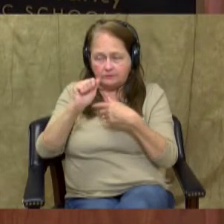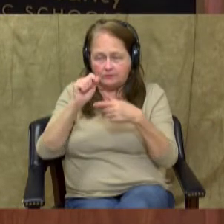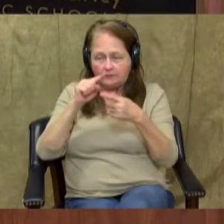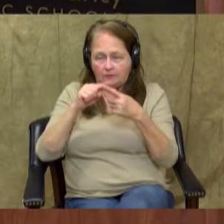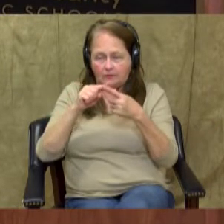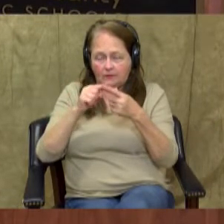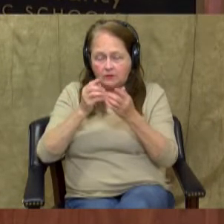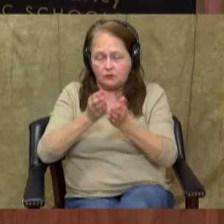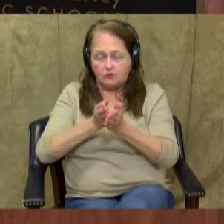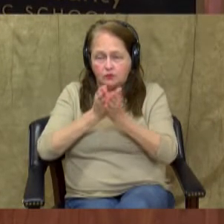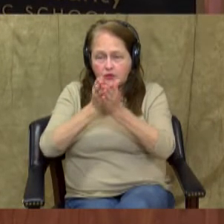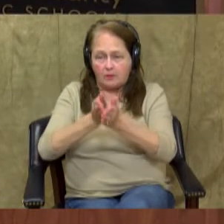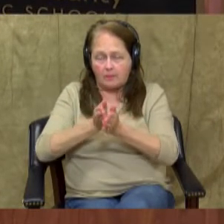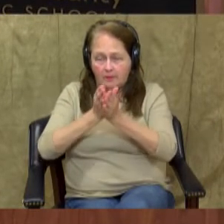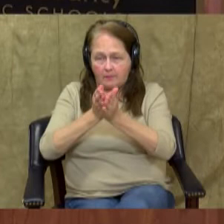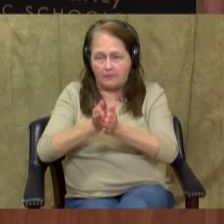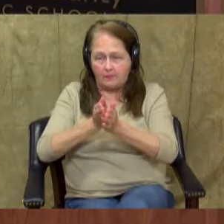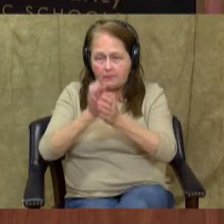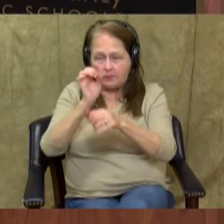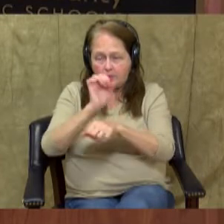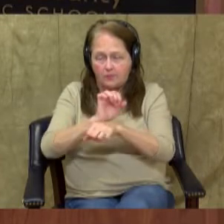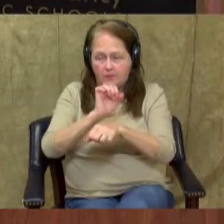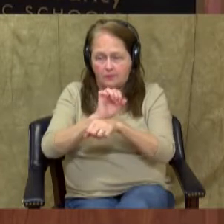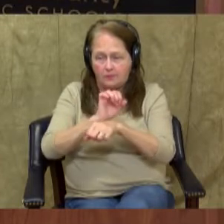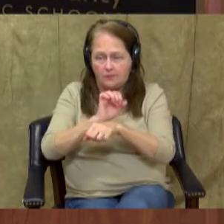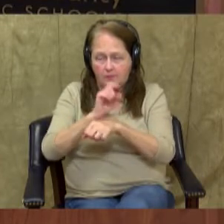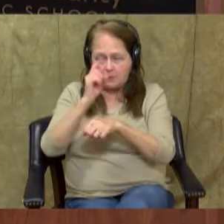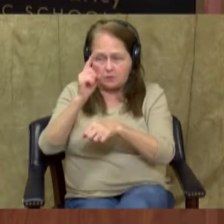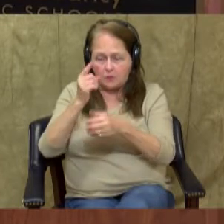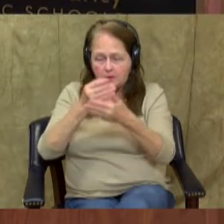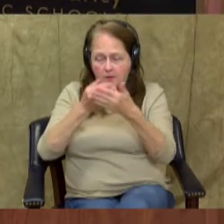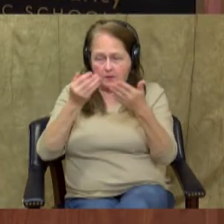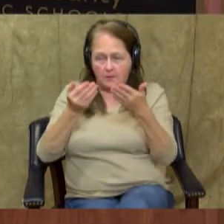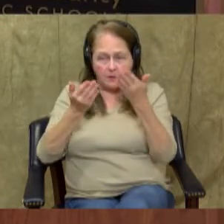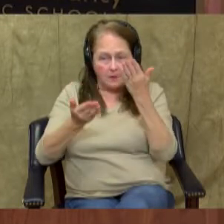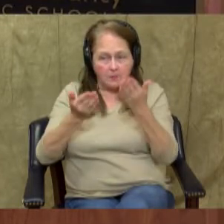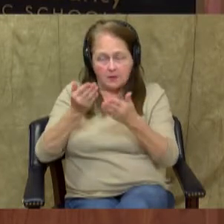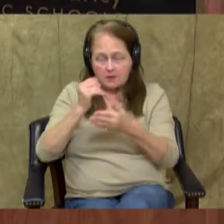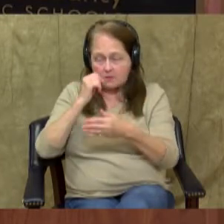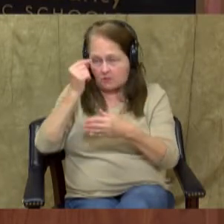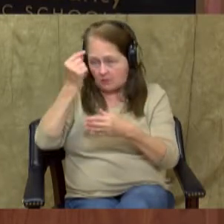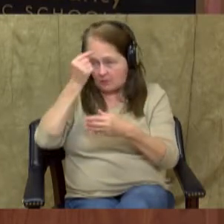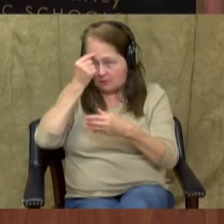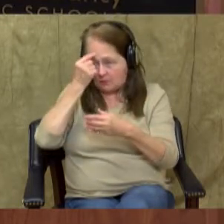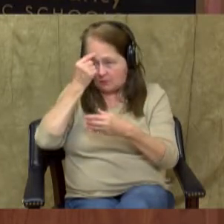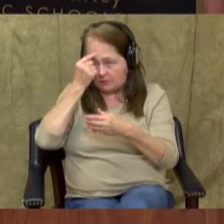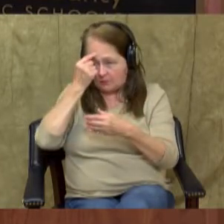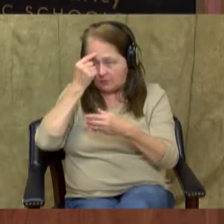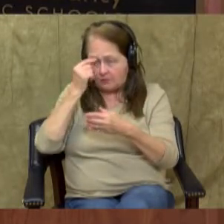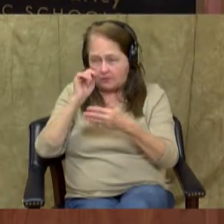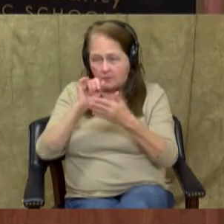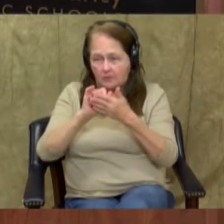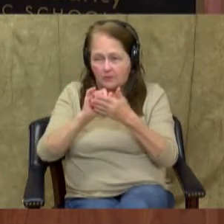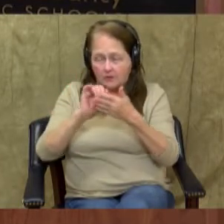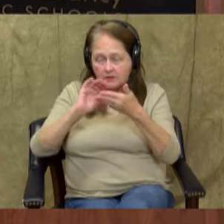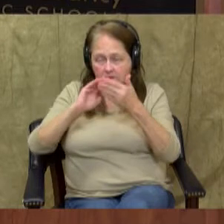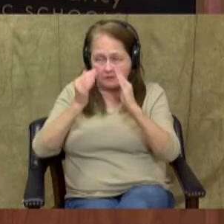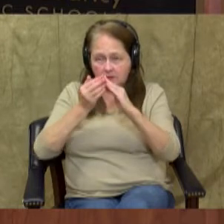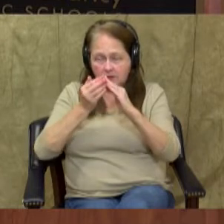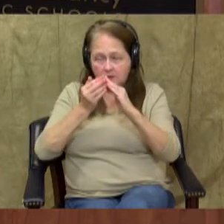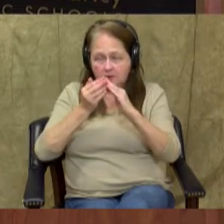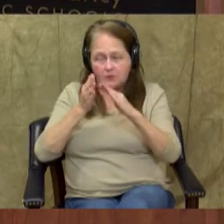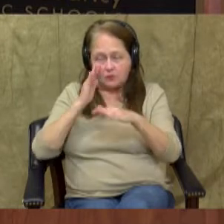attracted to the shipworking jobs there. And one thing that you might not have thought about were some of these ultra-modern cities